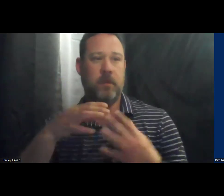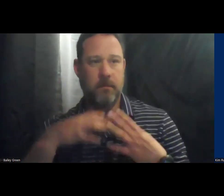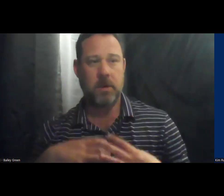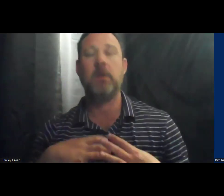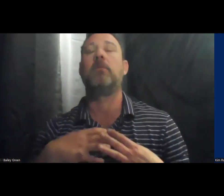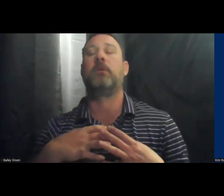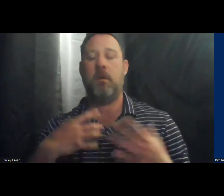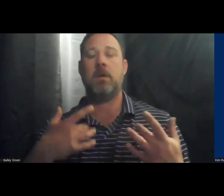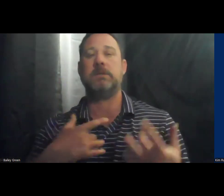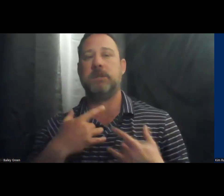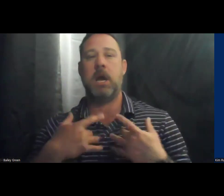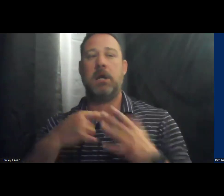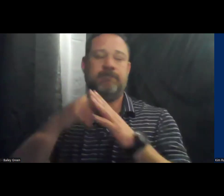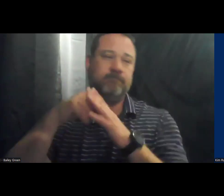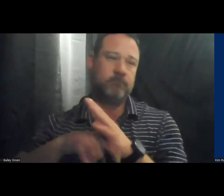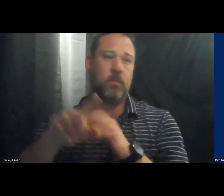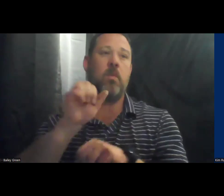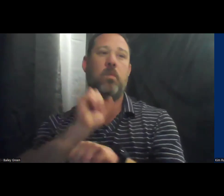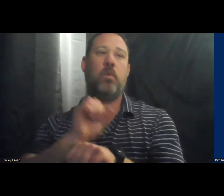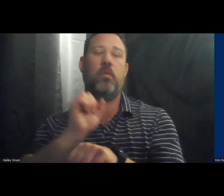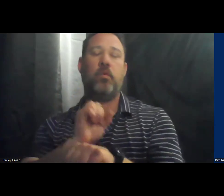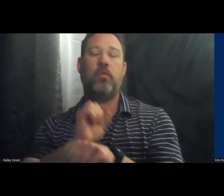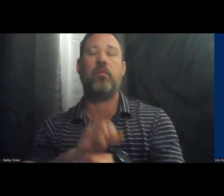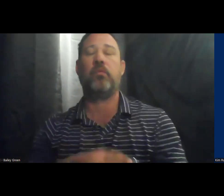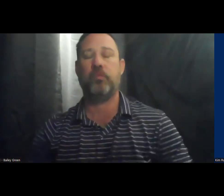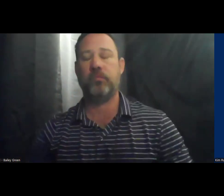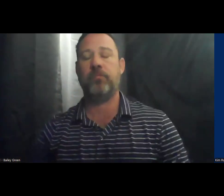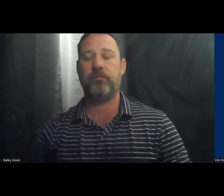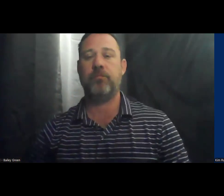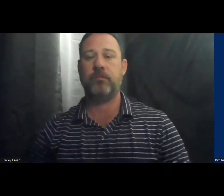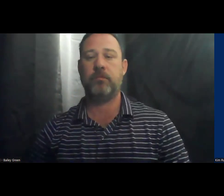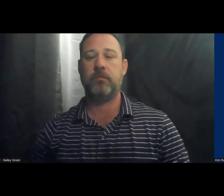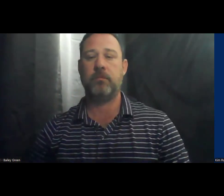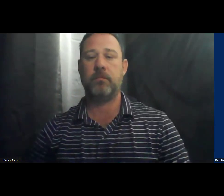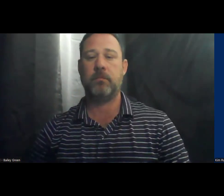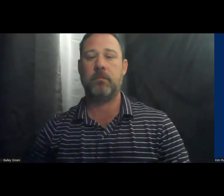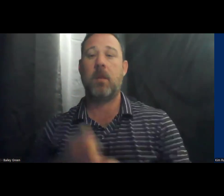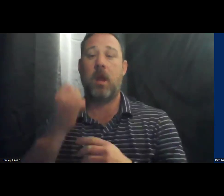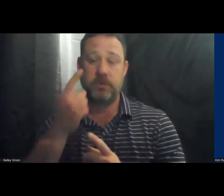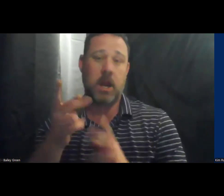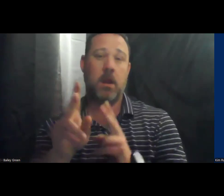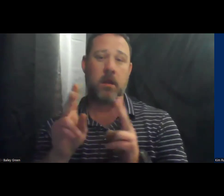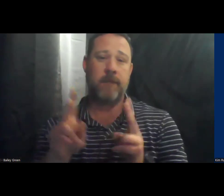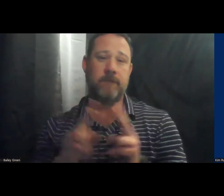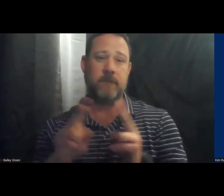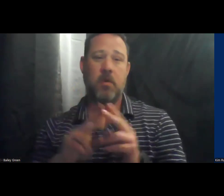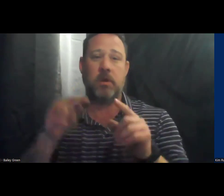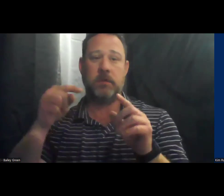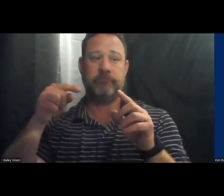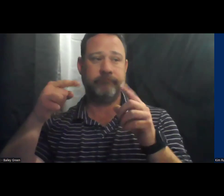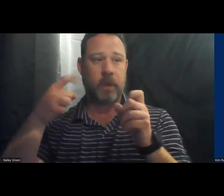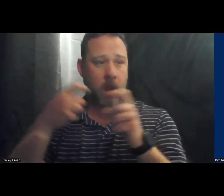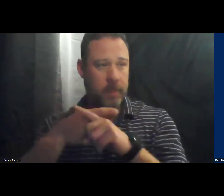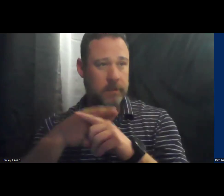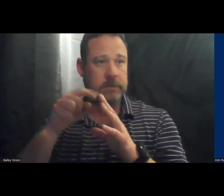really excited to dig into the work and understanding that we are in a very, very complex time in